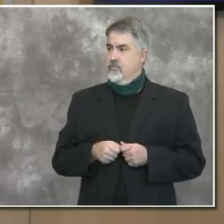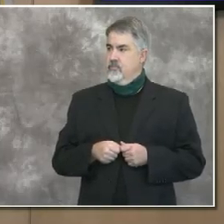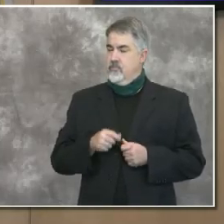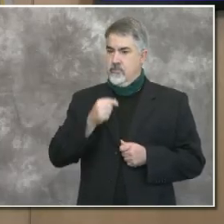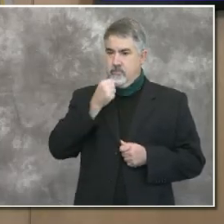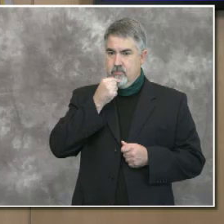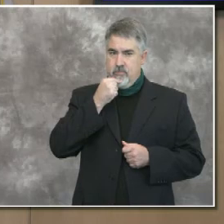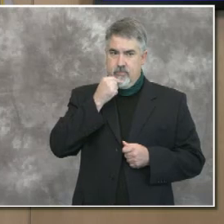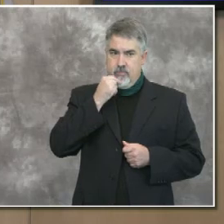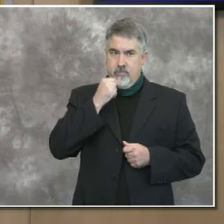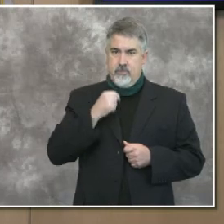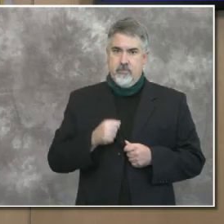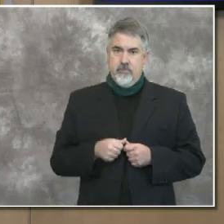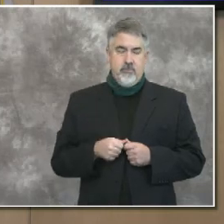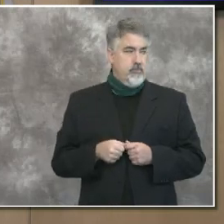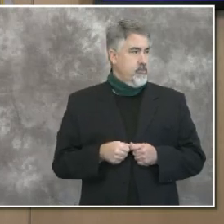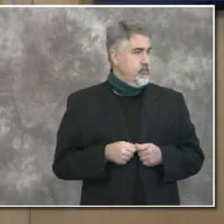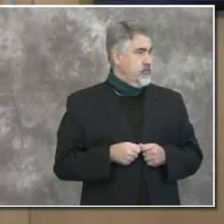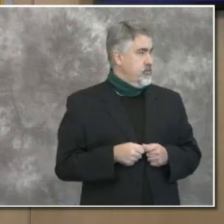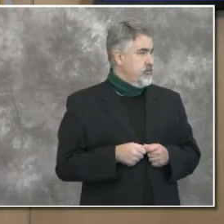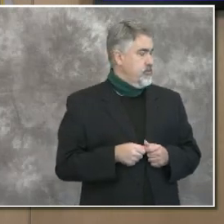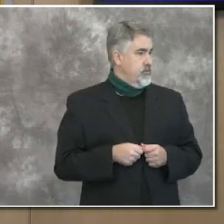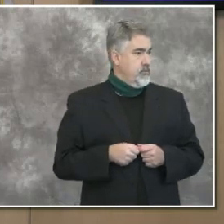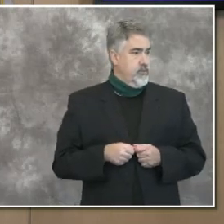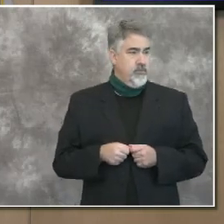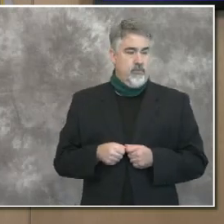Okay, I'm sorry.